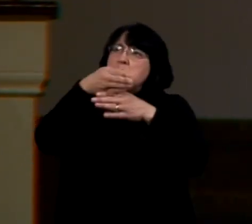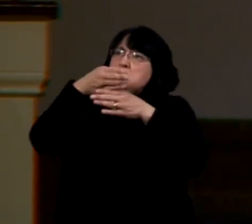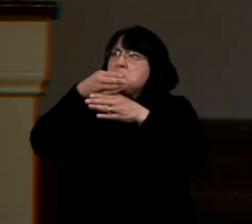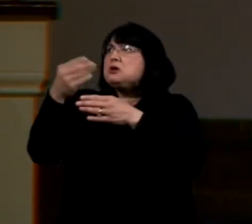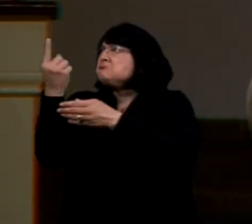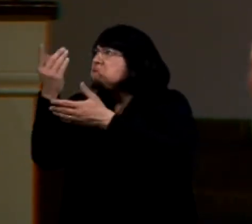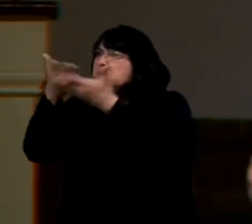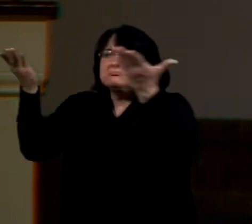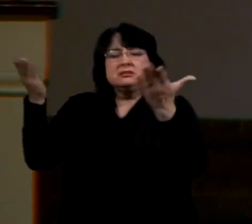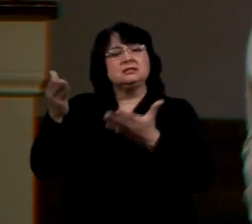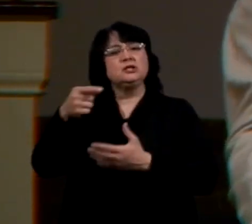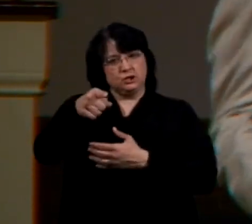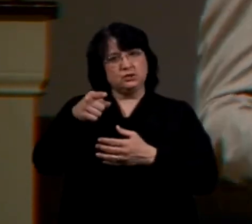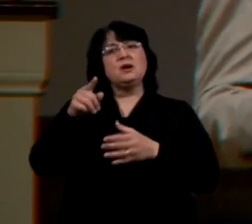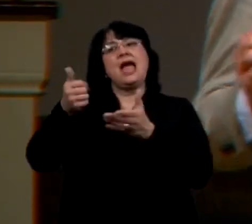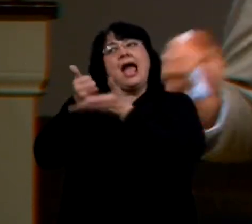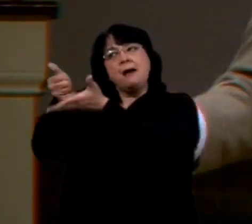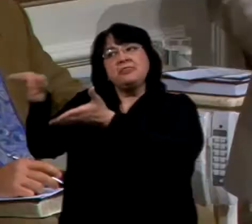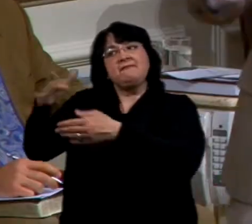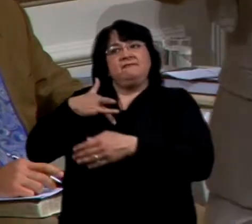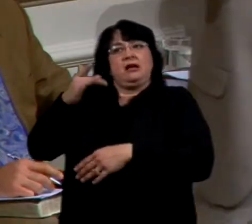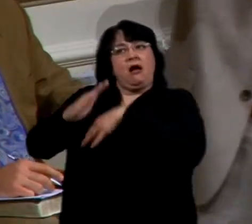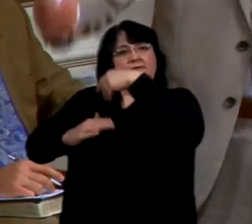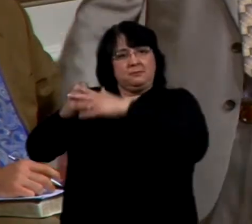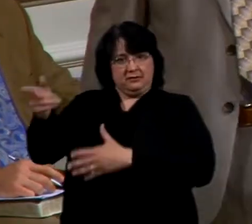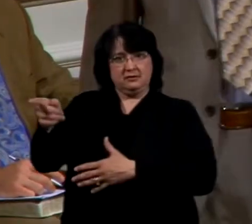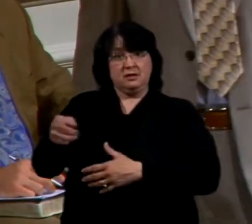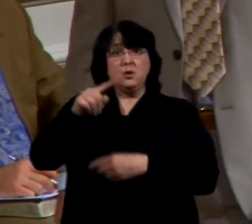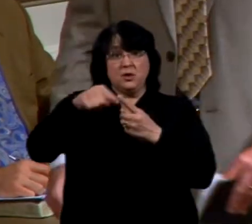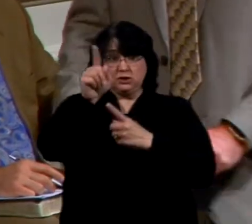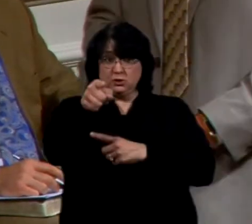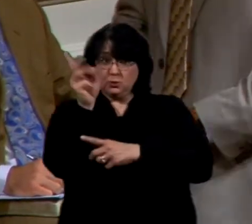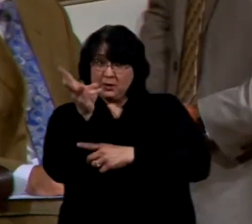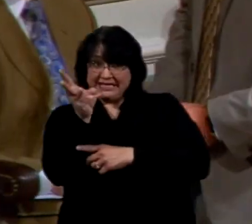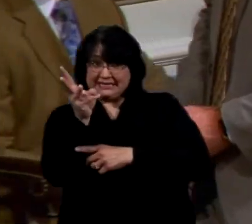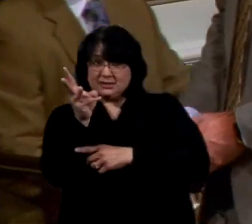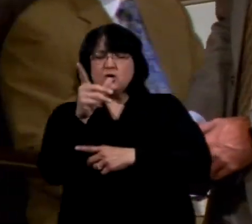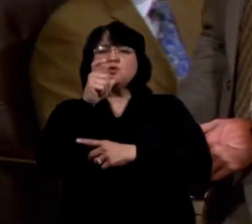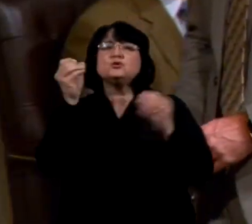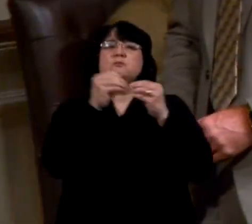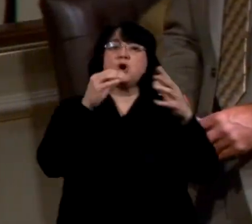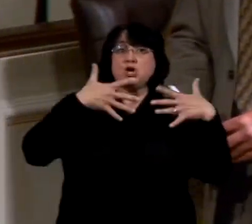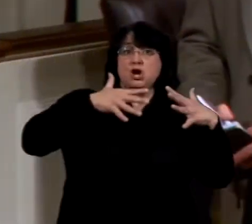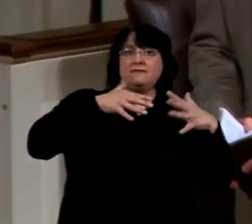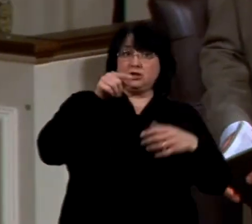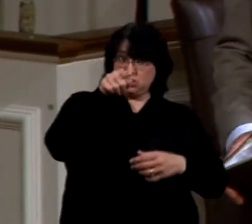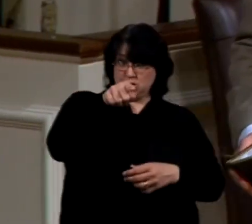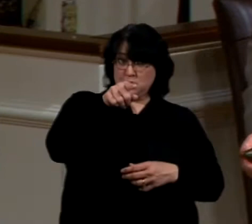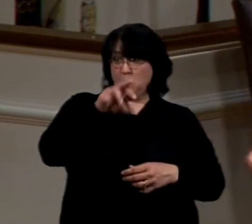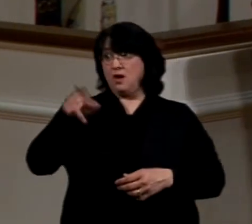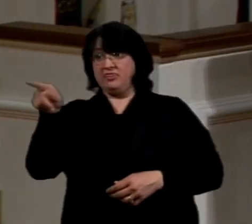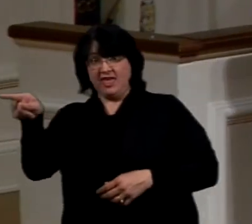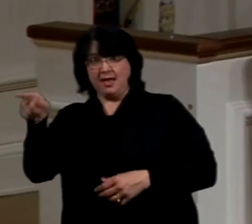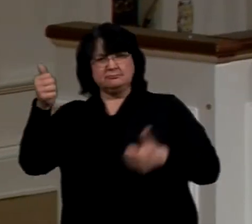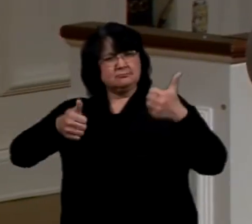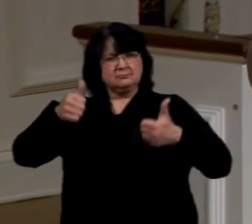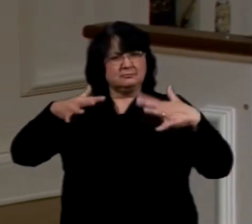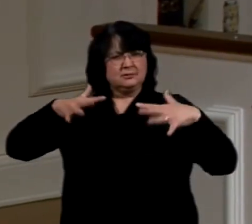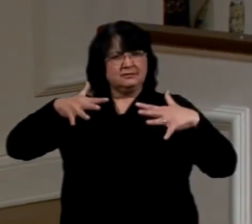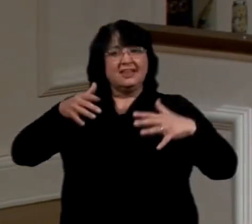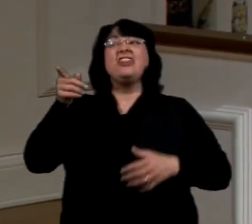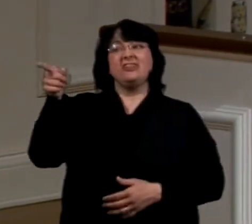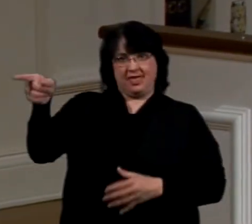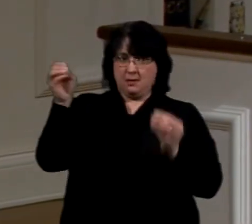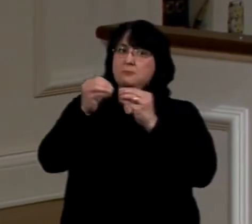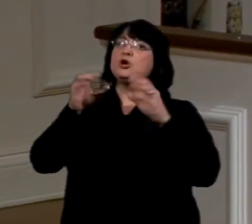whatever it takes. You're relaxing them. And can I ask you a question? When you go to witness, who do you think's more nervous, you or them? They